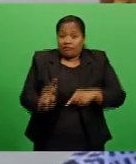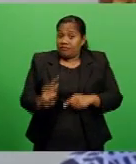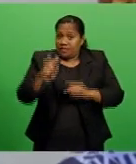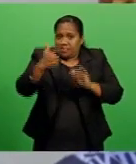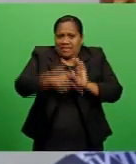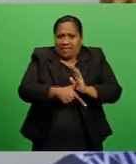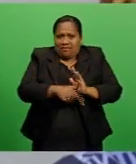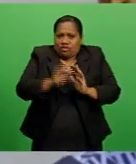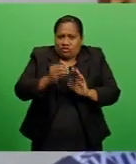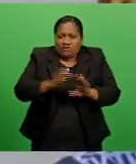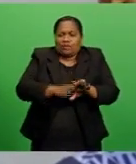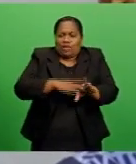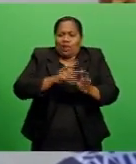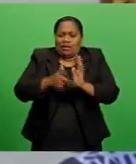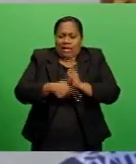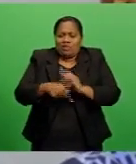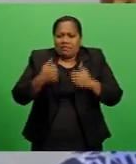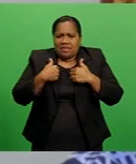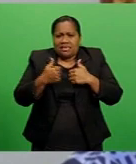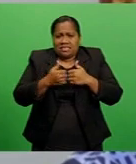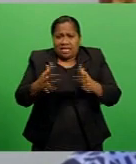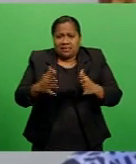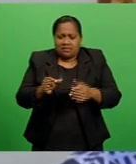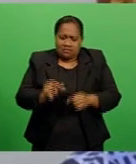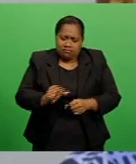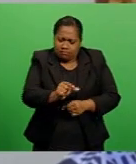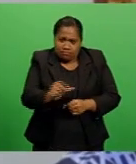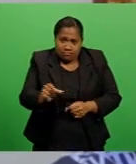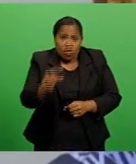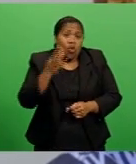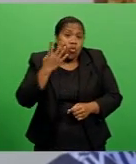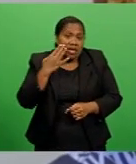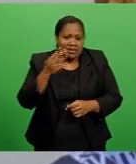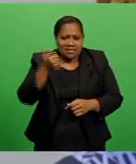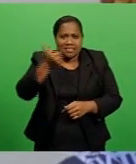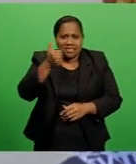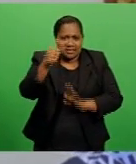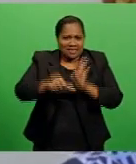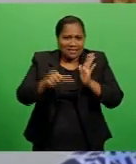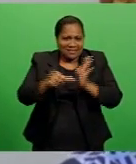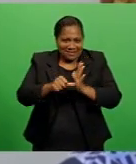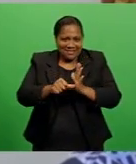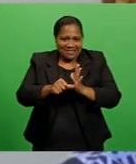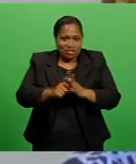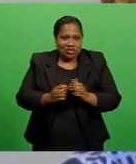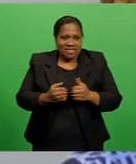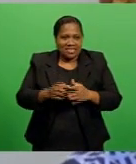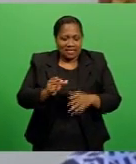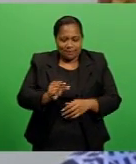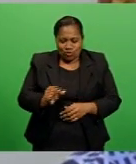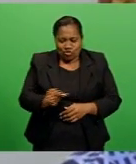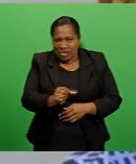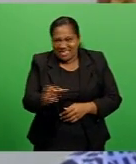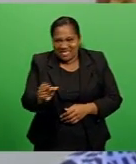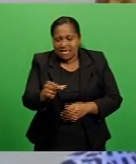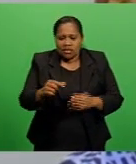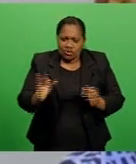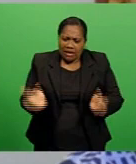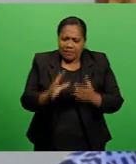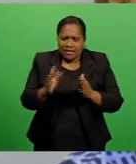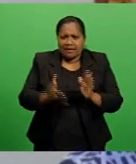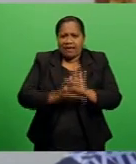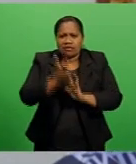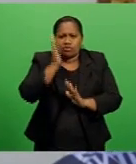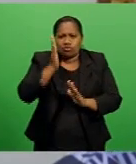time coming. I started playing chess when I was 16 years old, and I've been playing throughout high school and